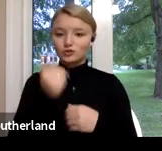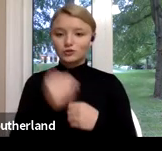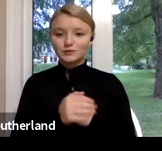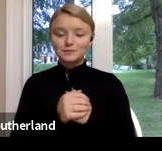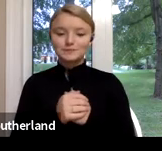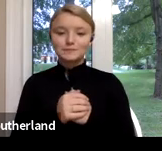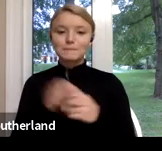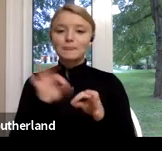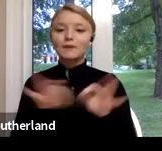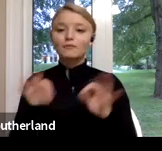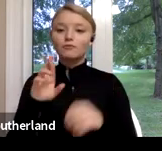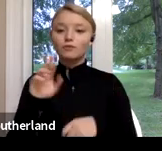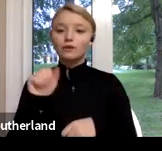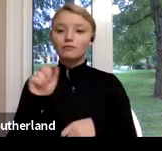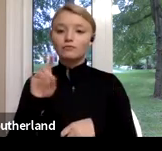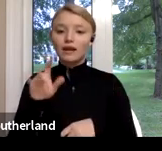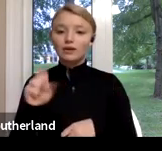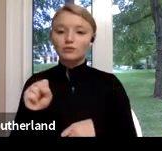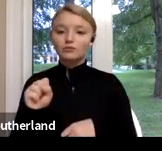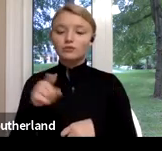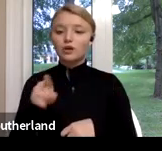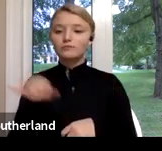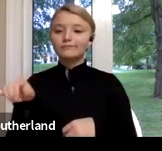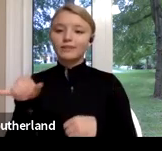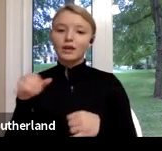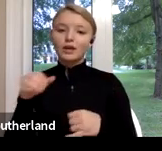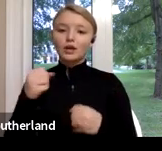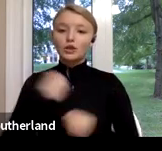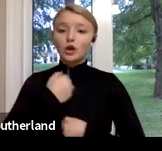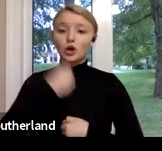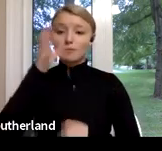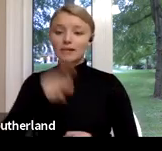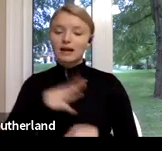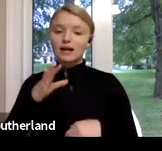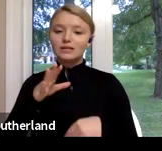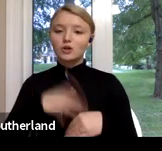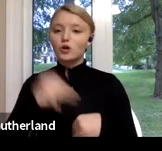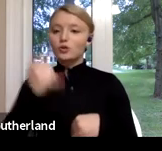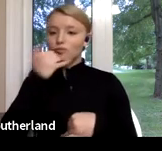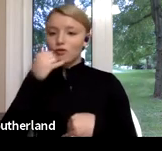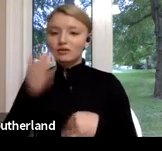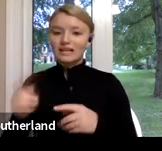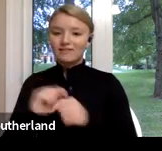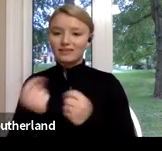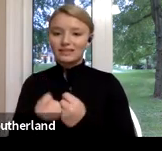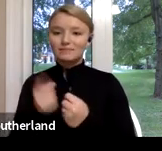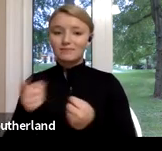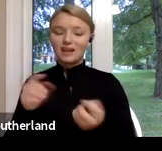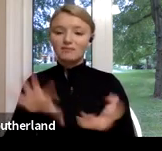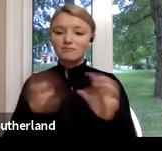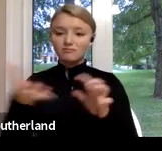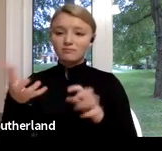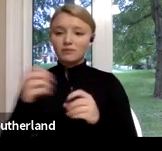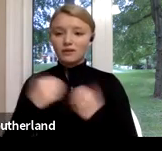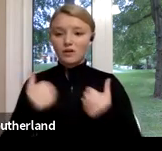radicals are the army guys on the wrong side of the team. They wreak havoc in our bodies.